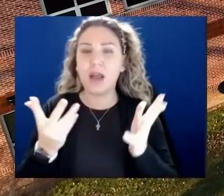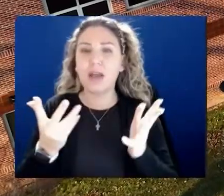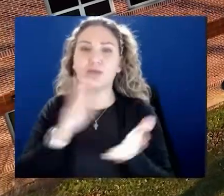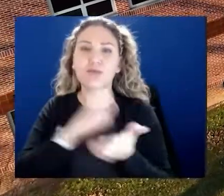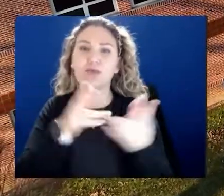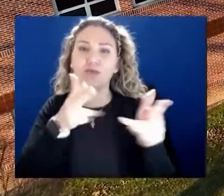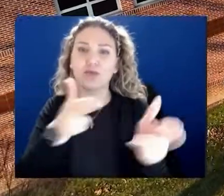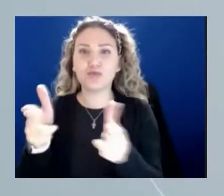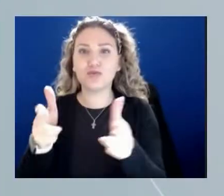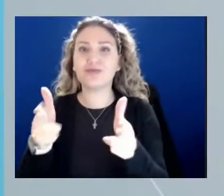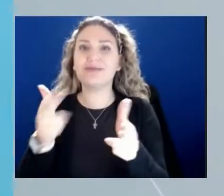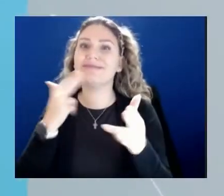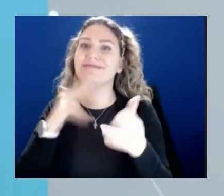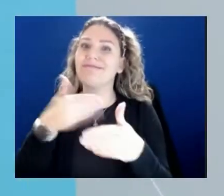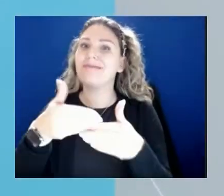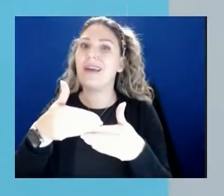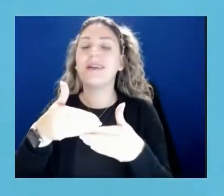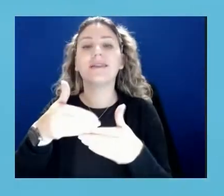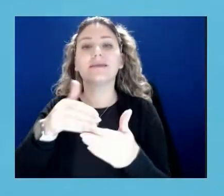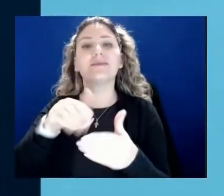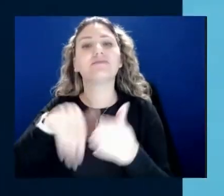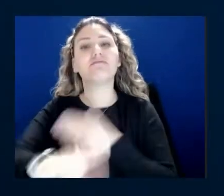Update.